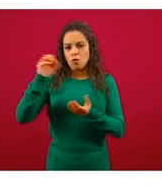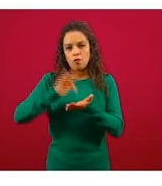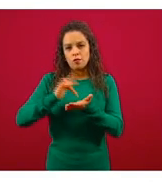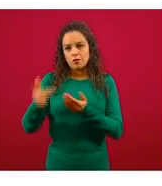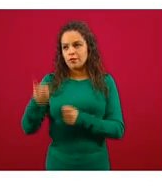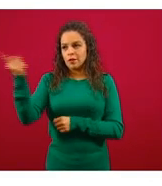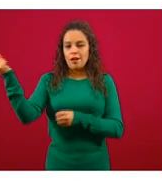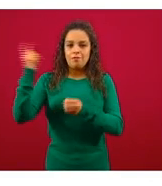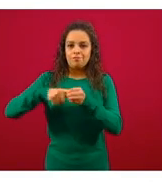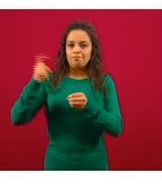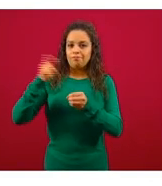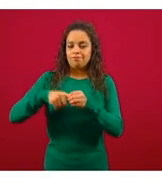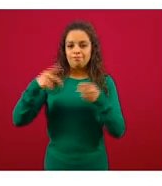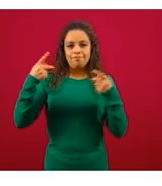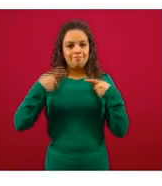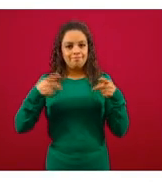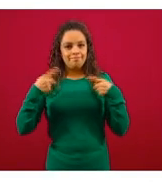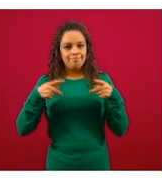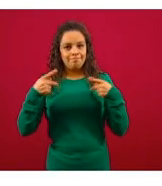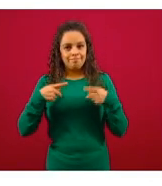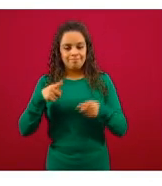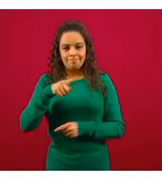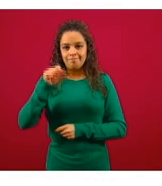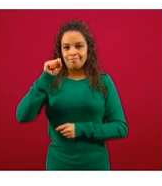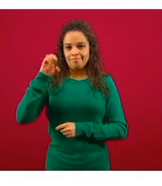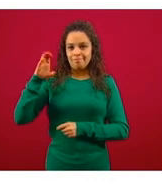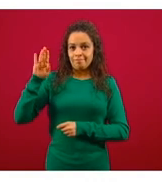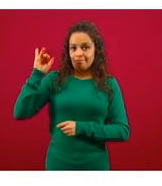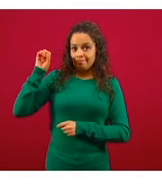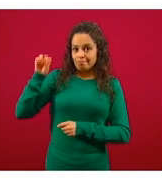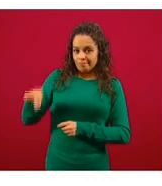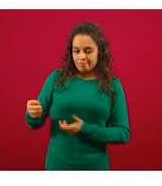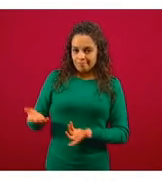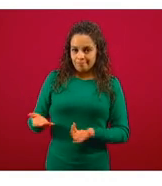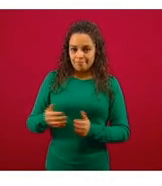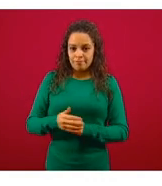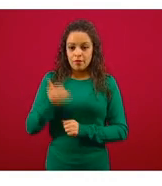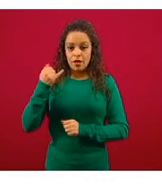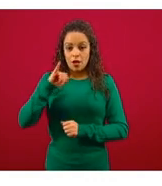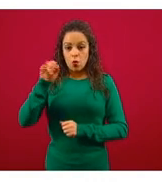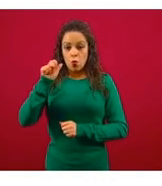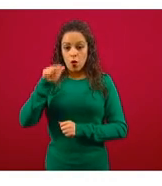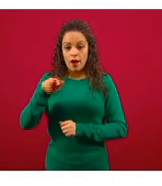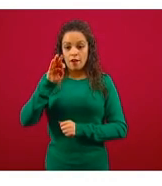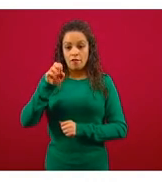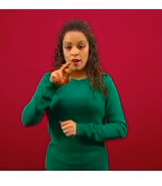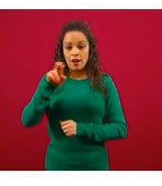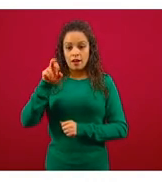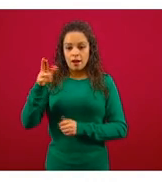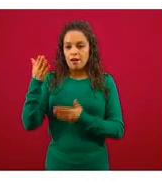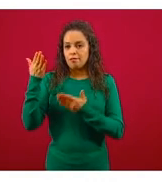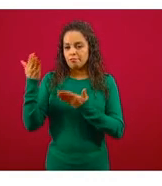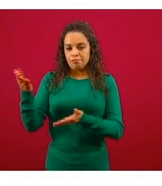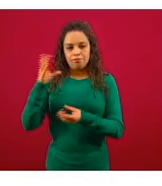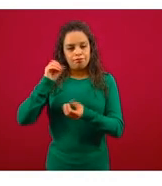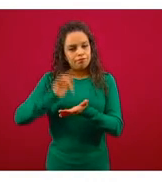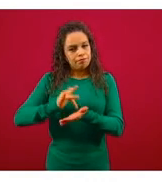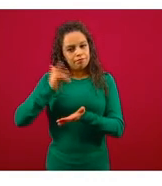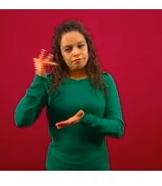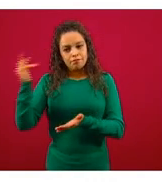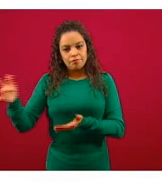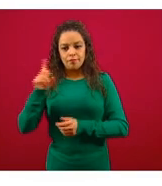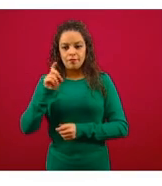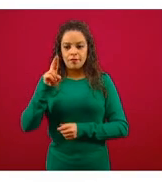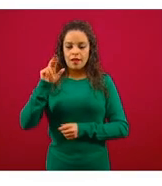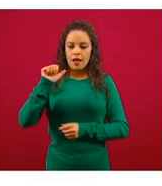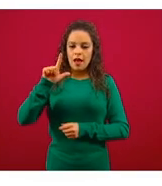many people. Thank you to all the people who heeded the call, answered the call to help. And thank you to Dr.